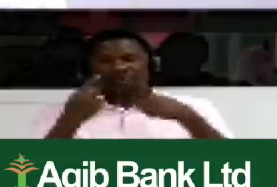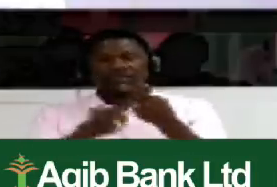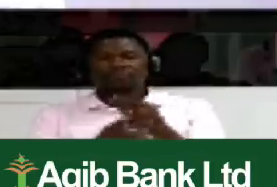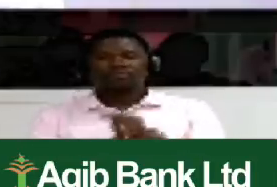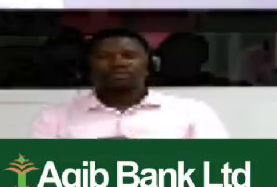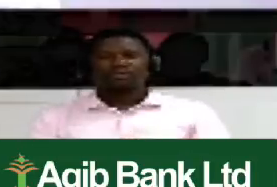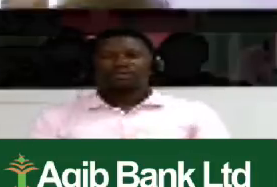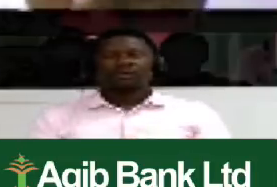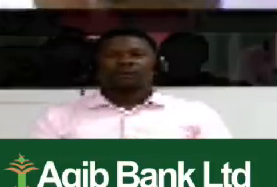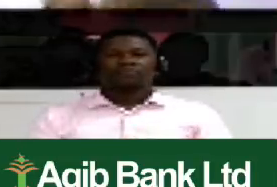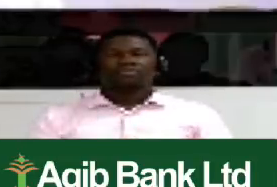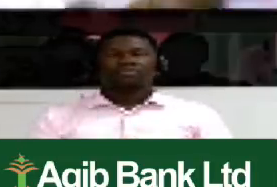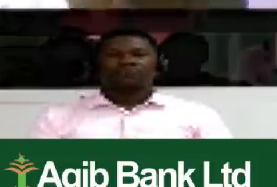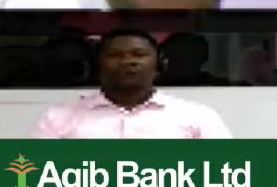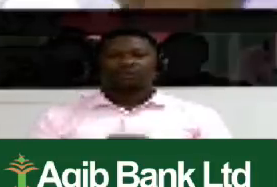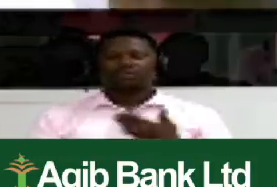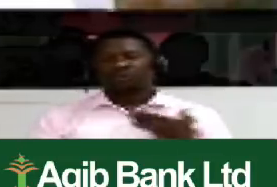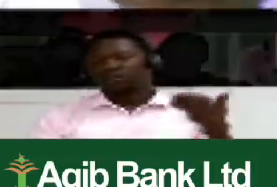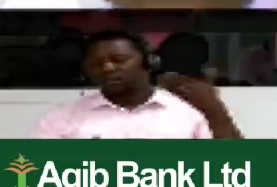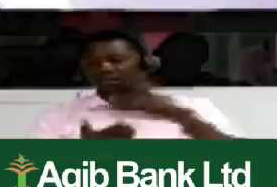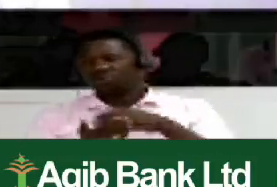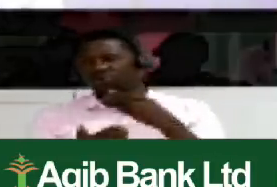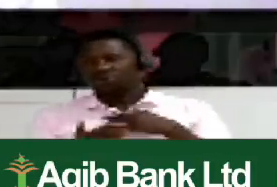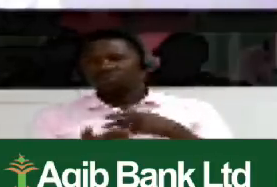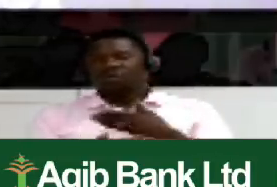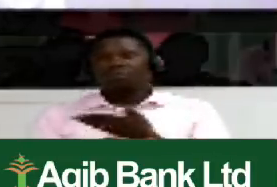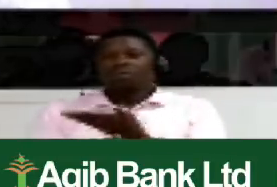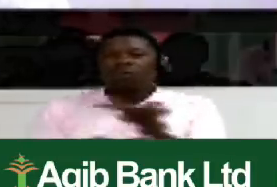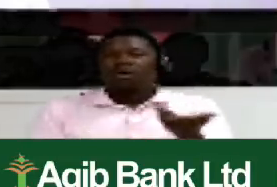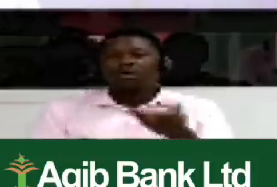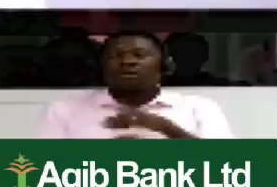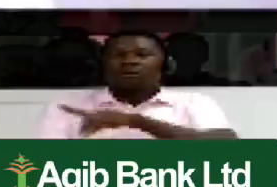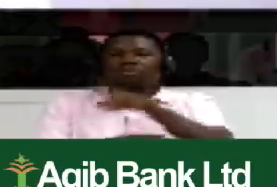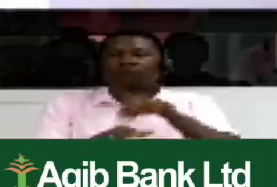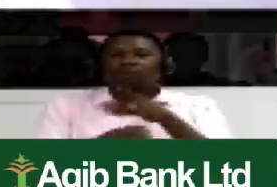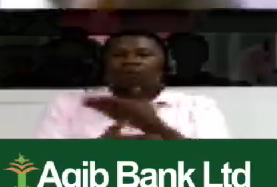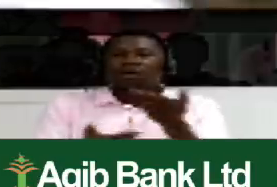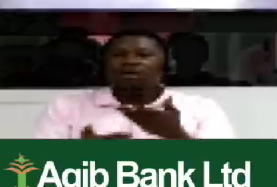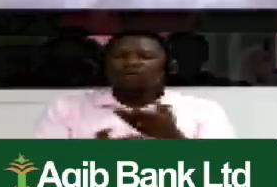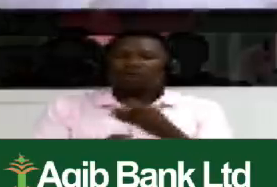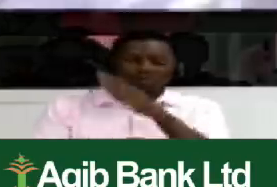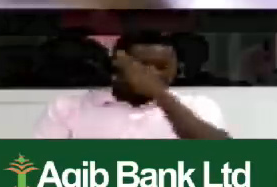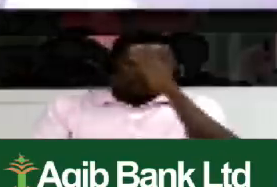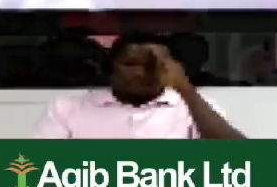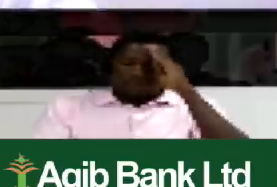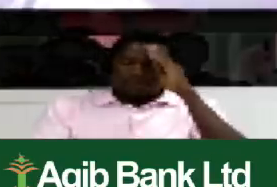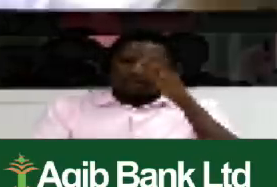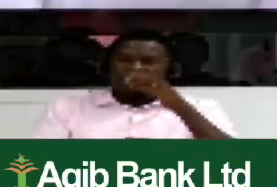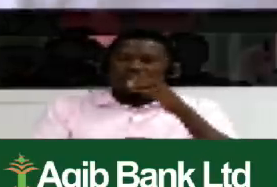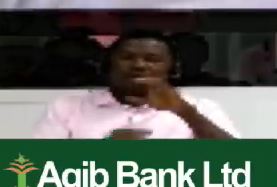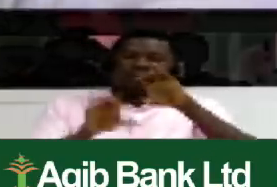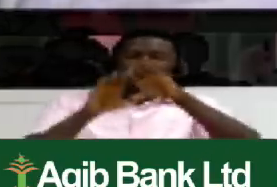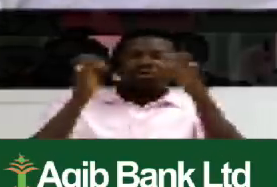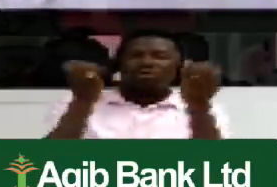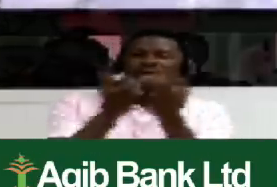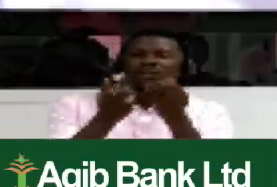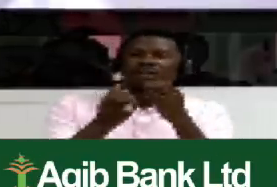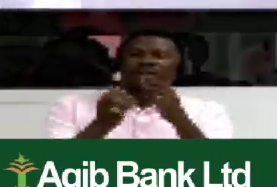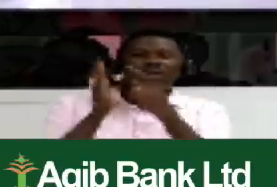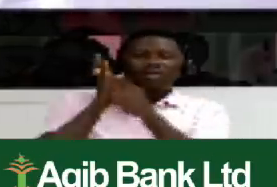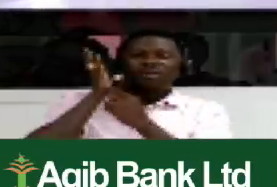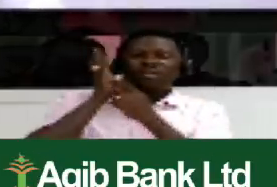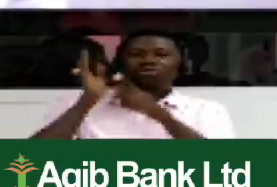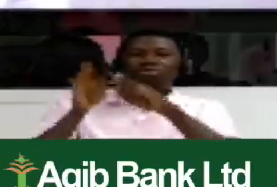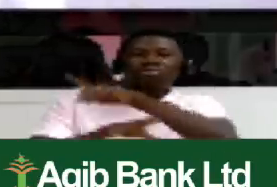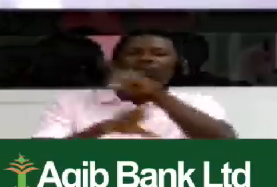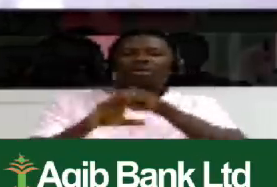came up to almost where the now Brikama community radio station is. We wanted to take the other road leading to avoid